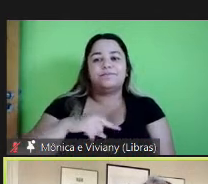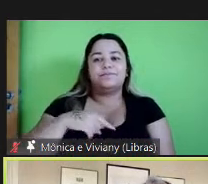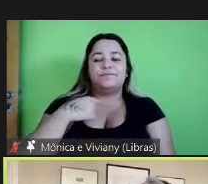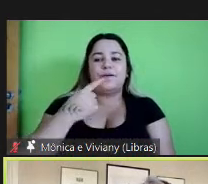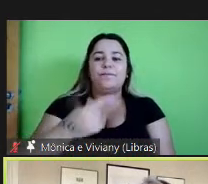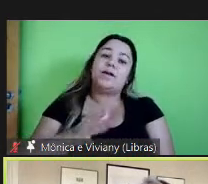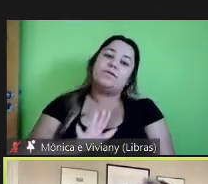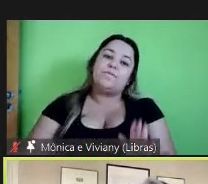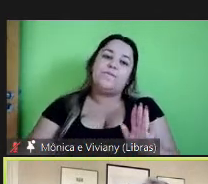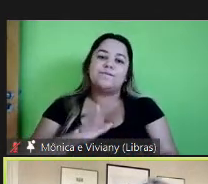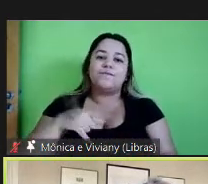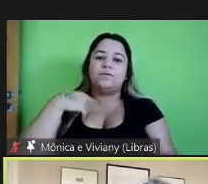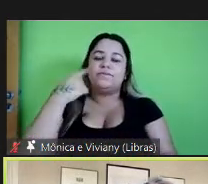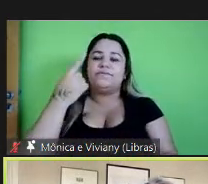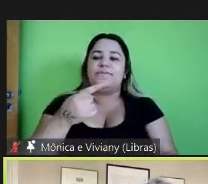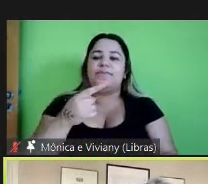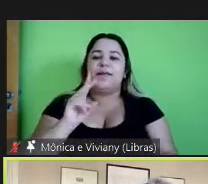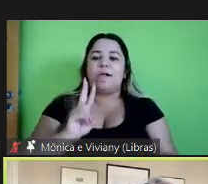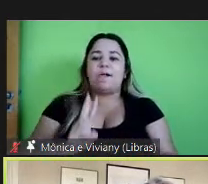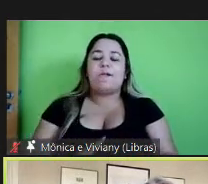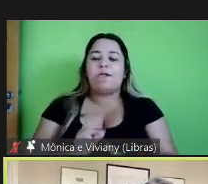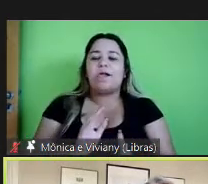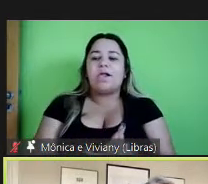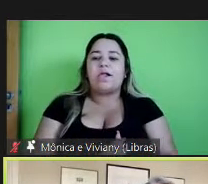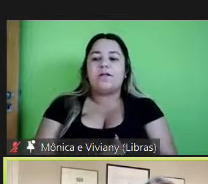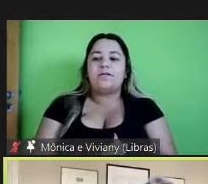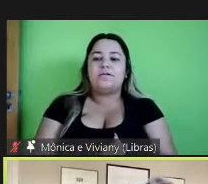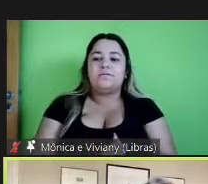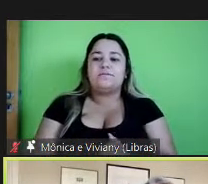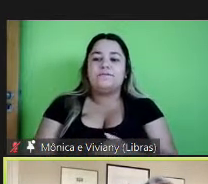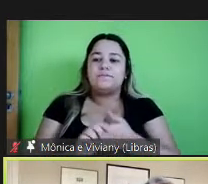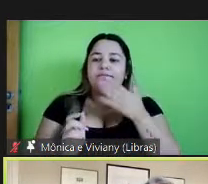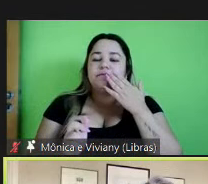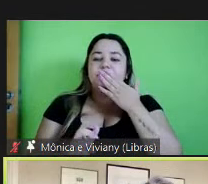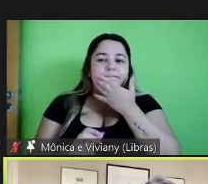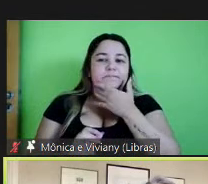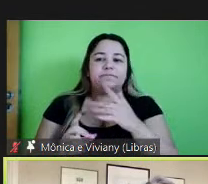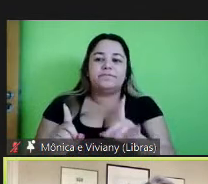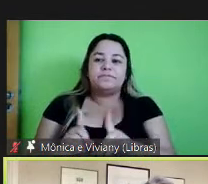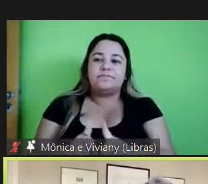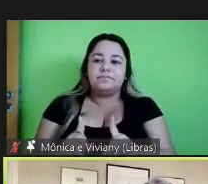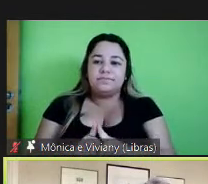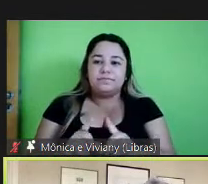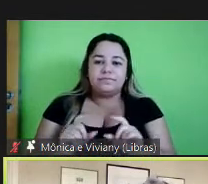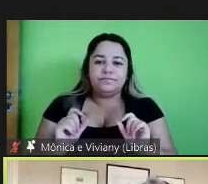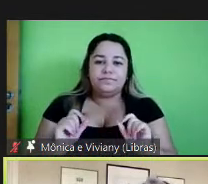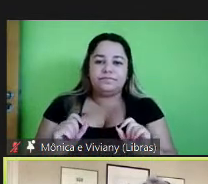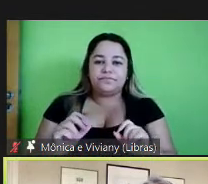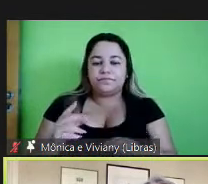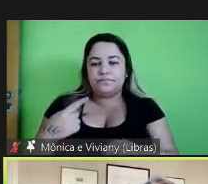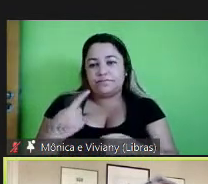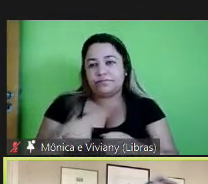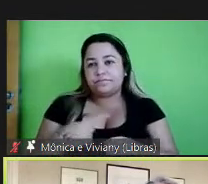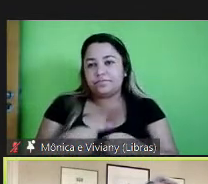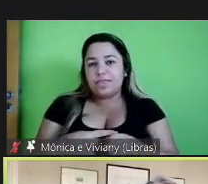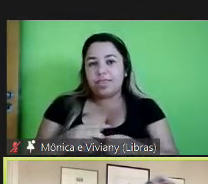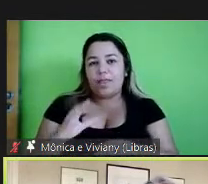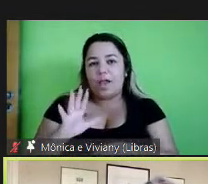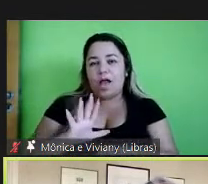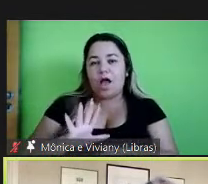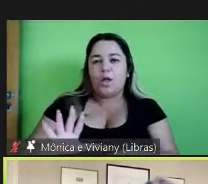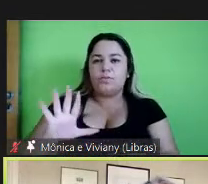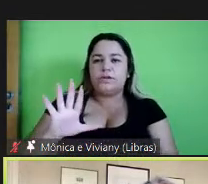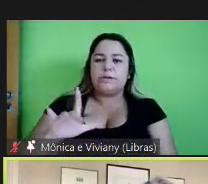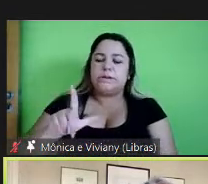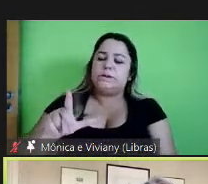So I'm zooming in from Halifax, which is a city on the east coast of Canada. And like